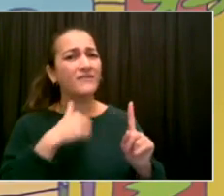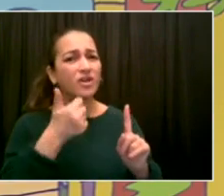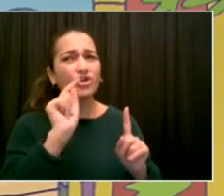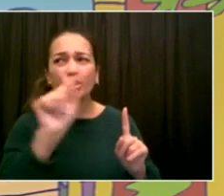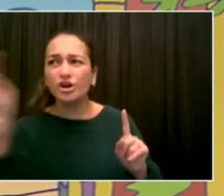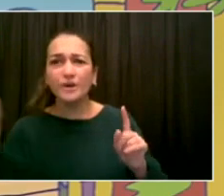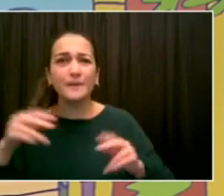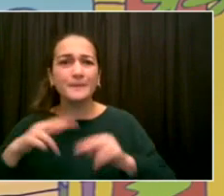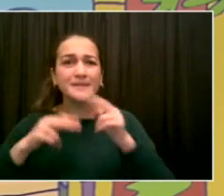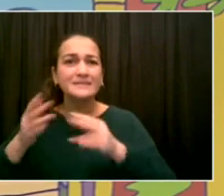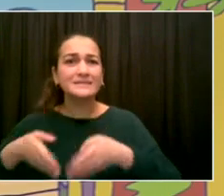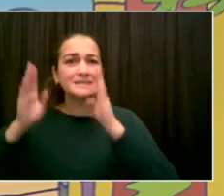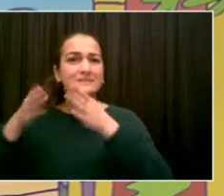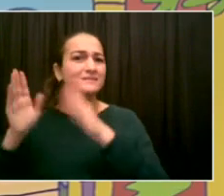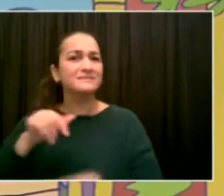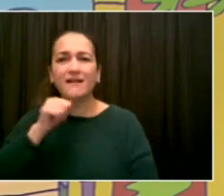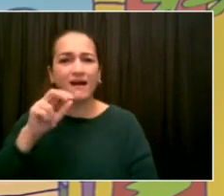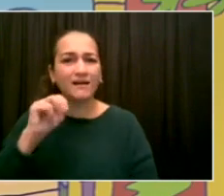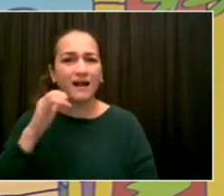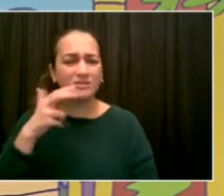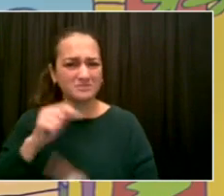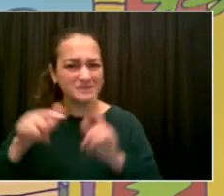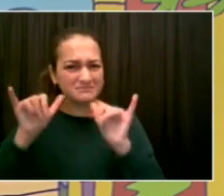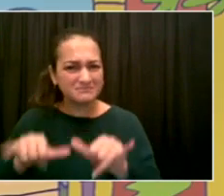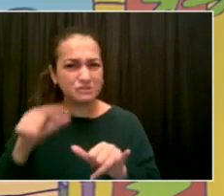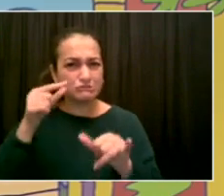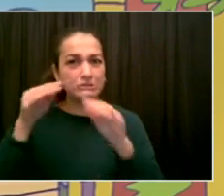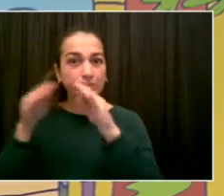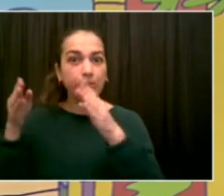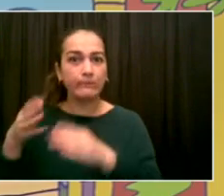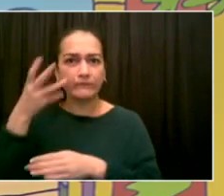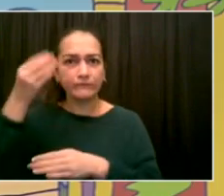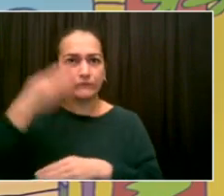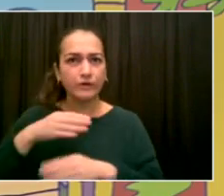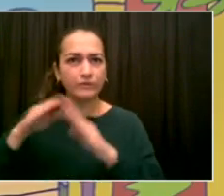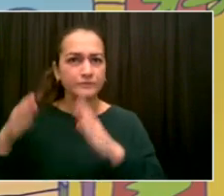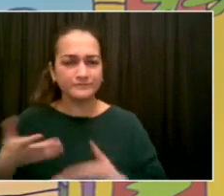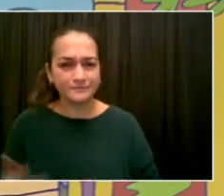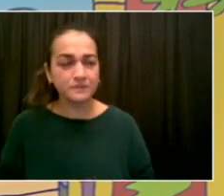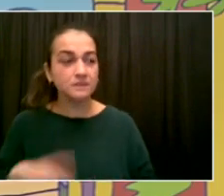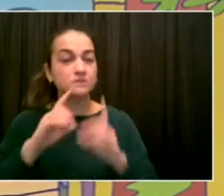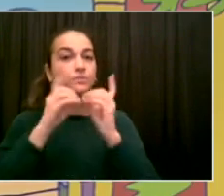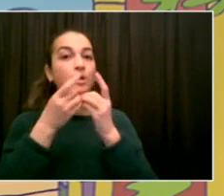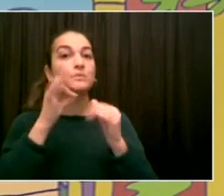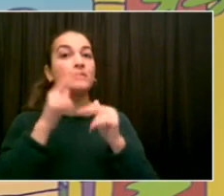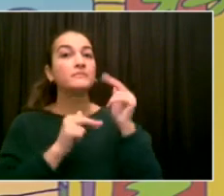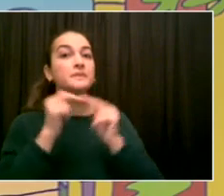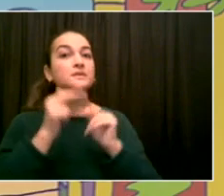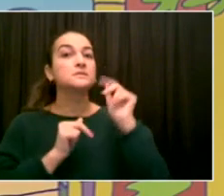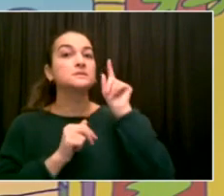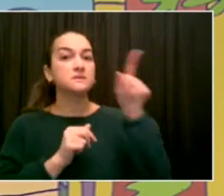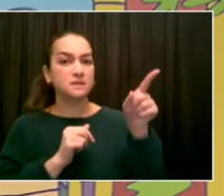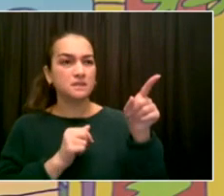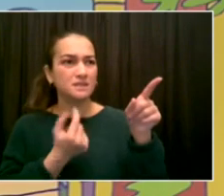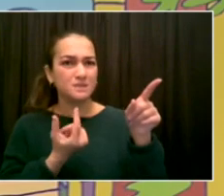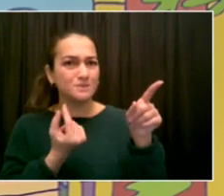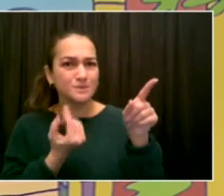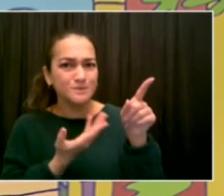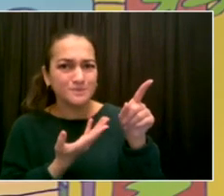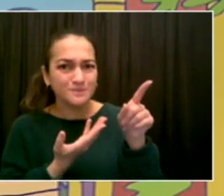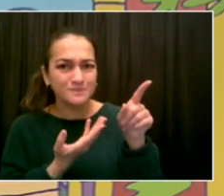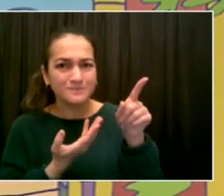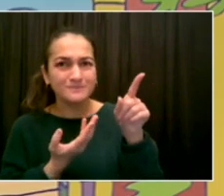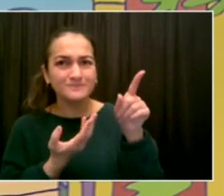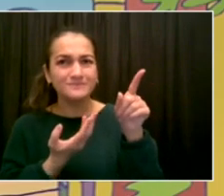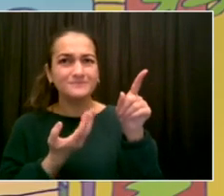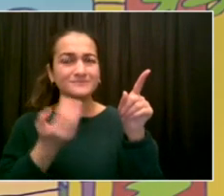deal is about things the city can do to ensure that buildings don't put up scaffolding, keep them up for a year or longer